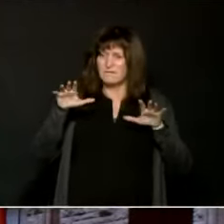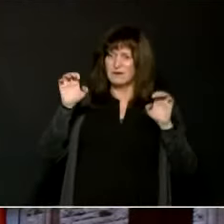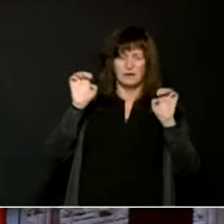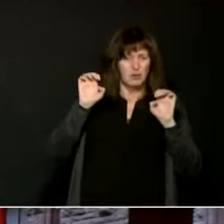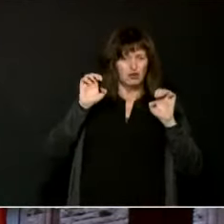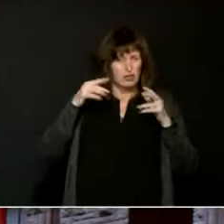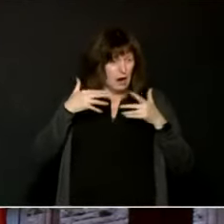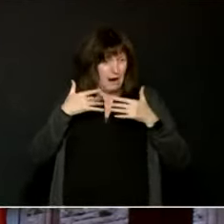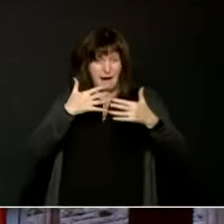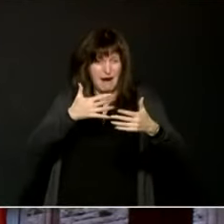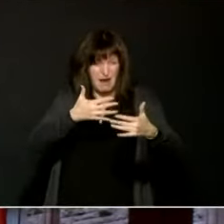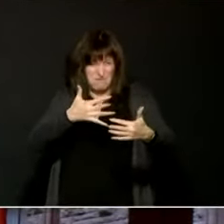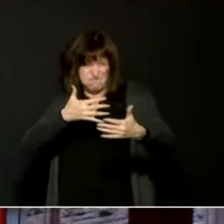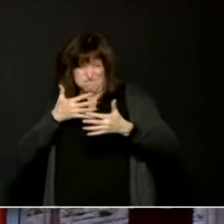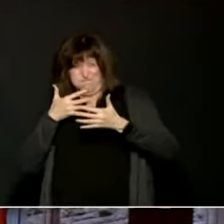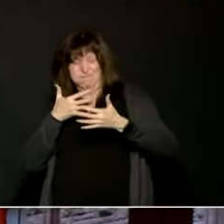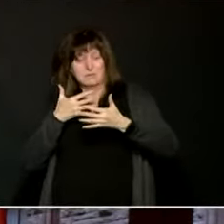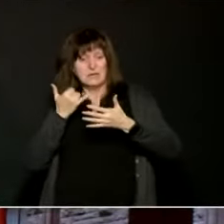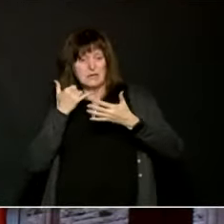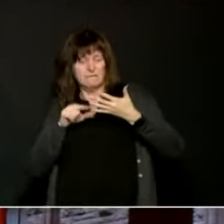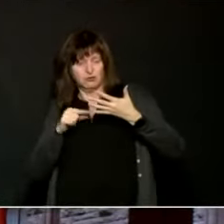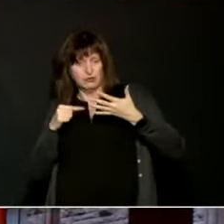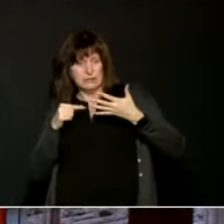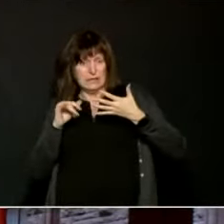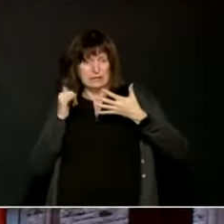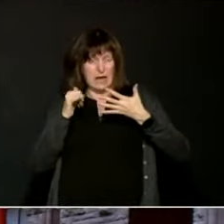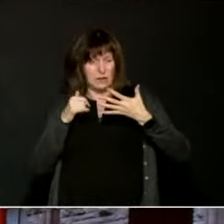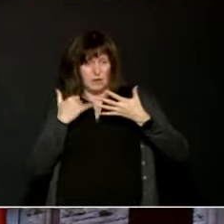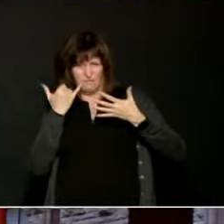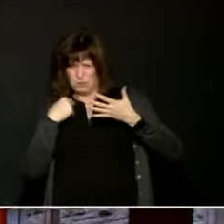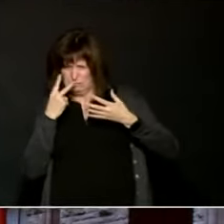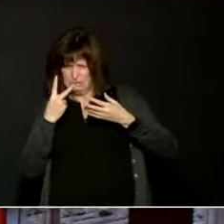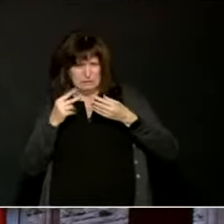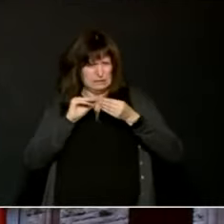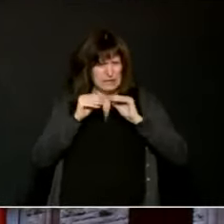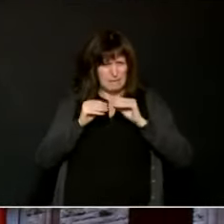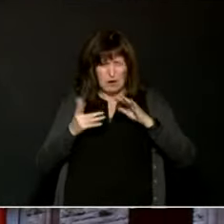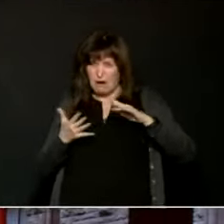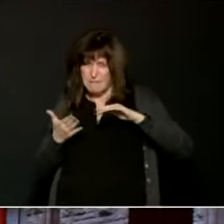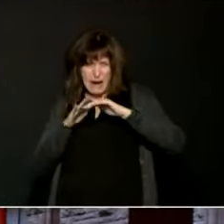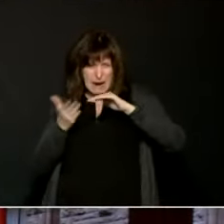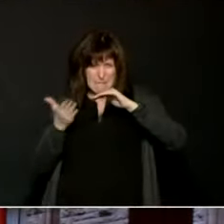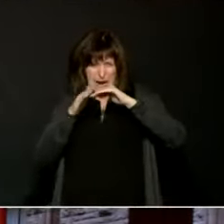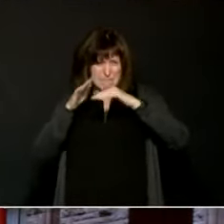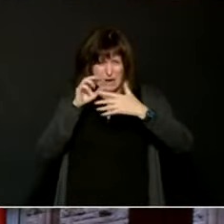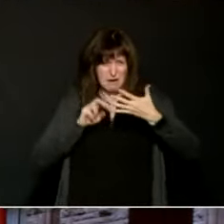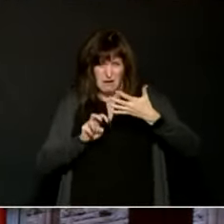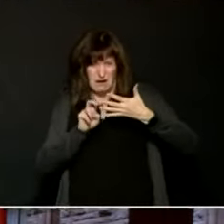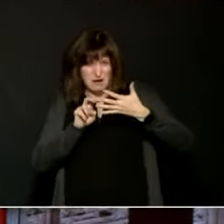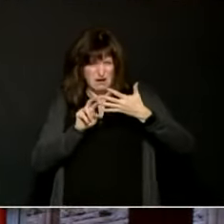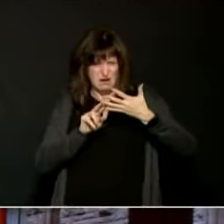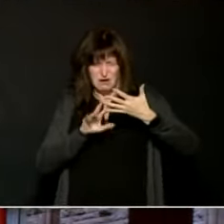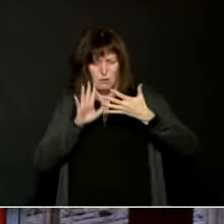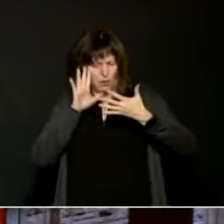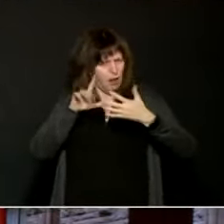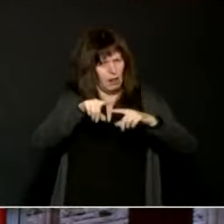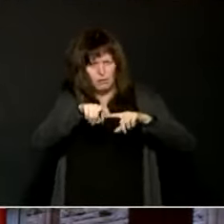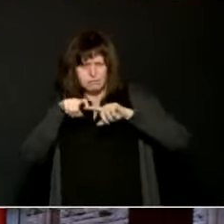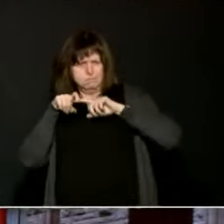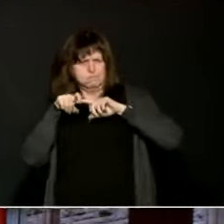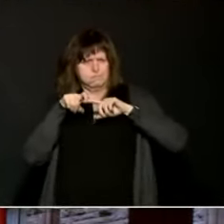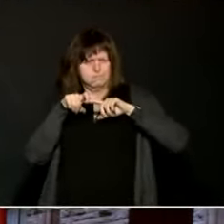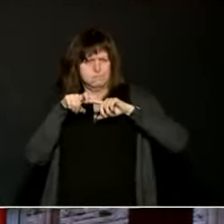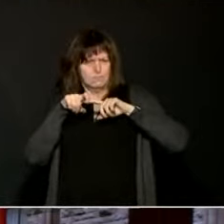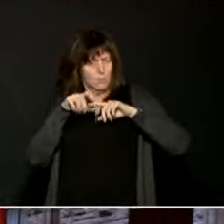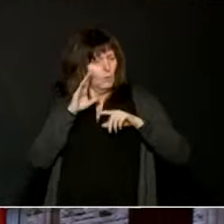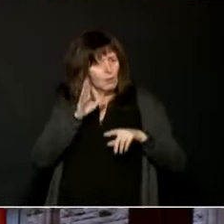a few days your numbers are doubling and tripling and your VOCs are going up very fast and you got outbreaks, you can't say, well, it's just a day